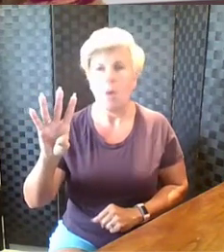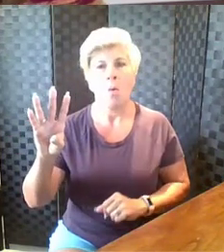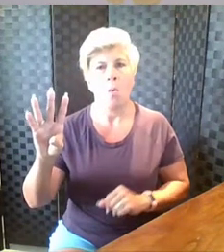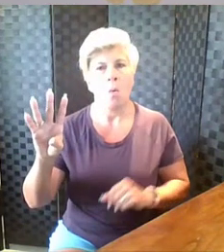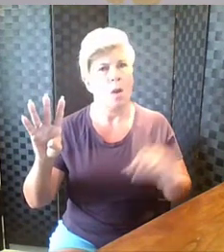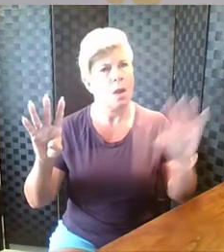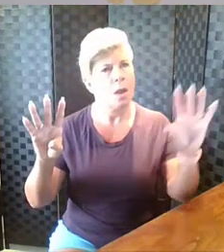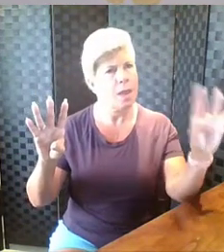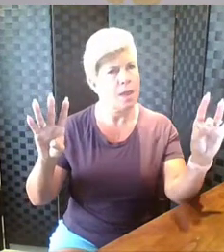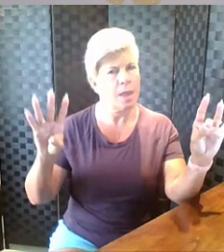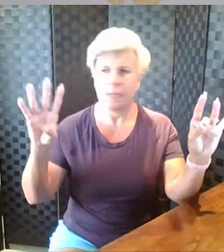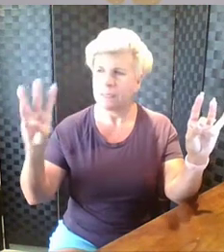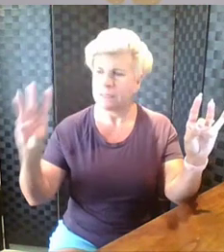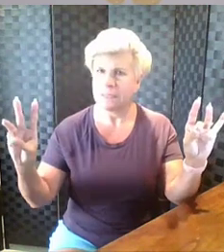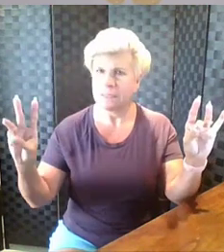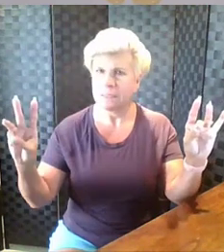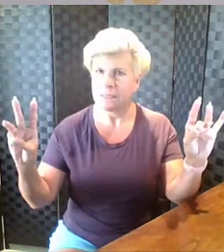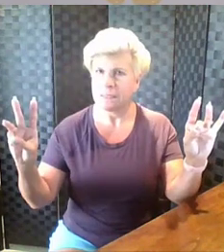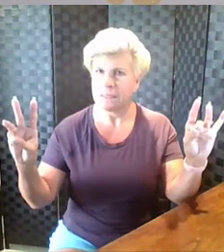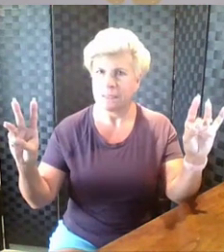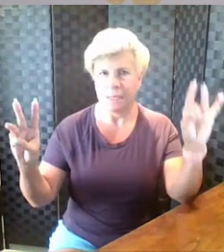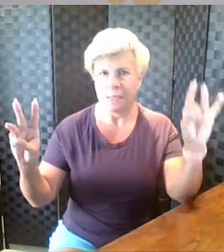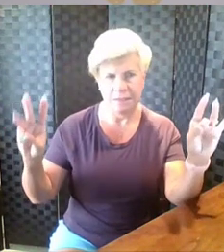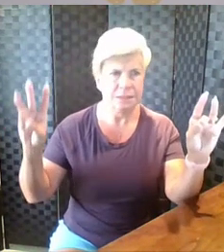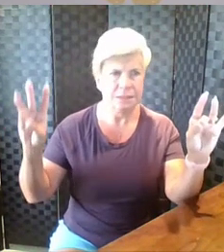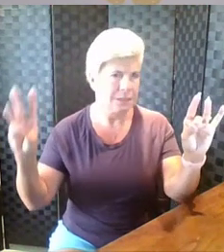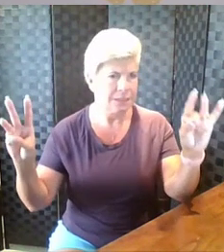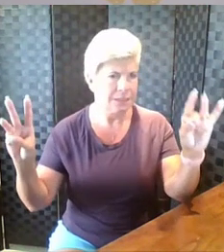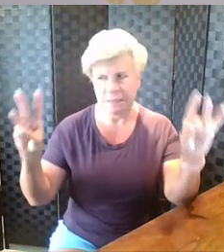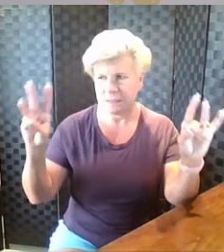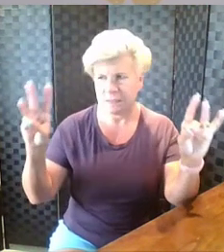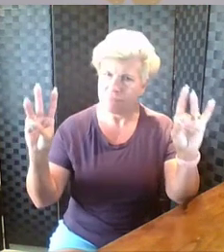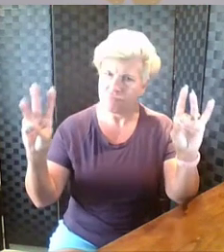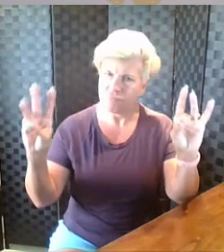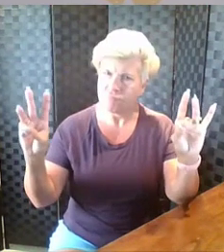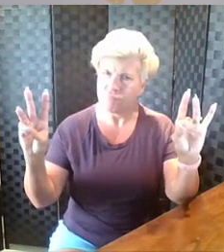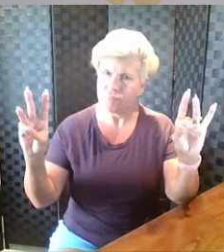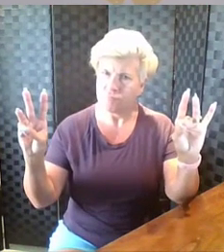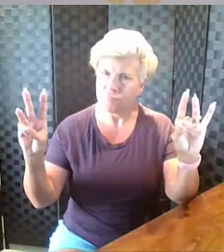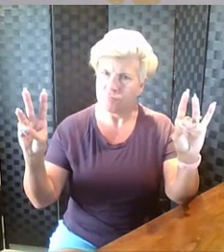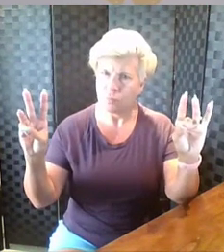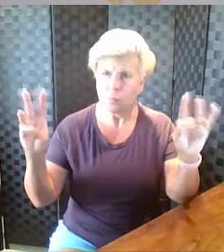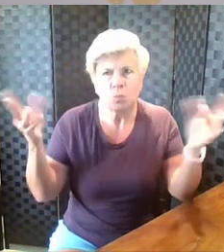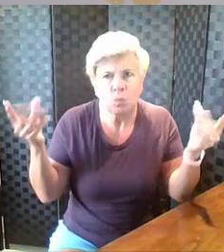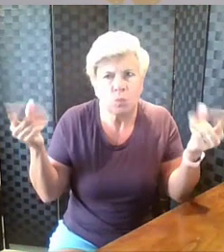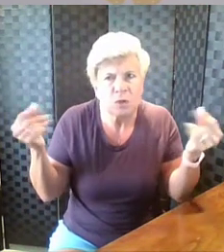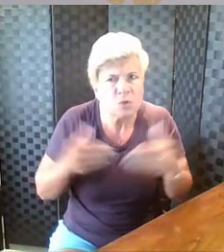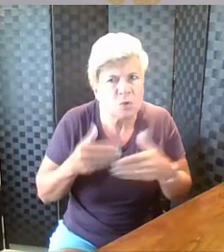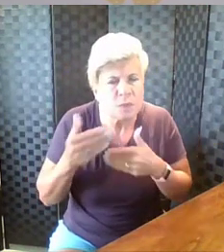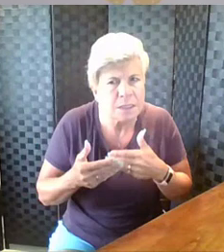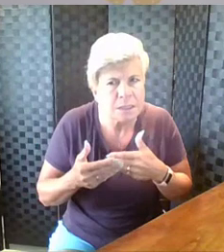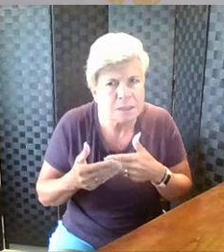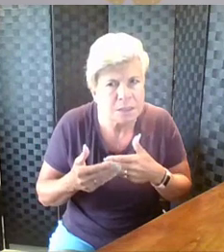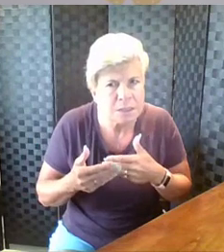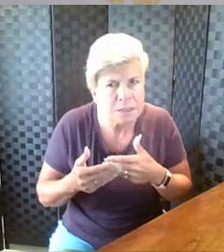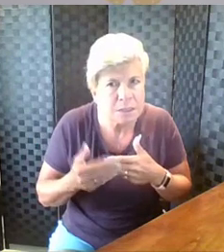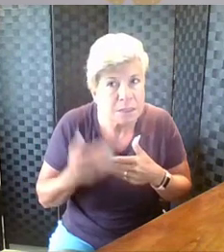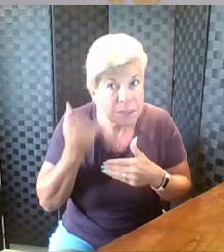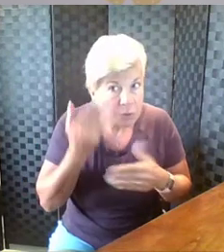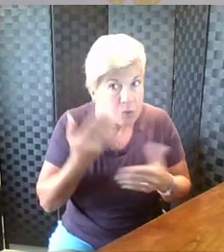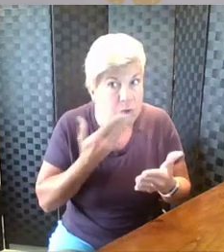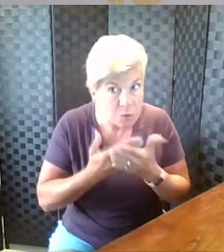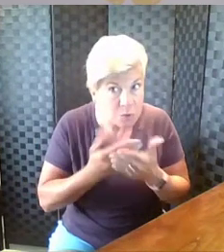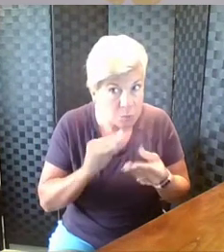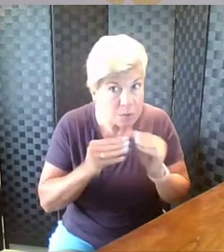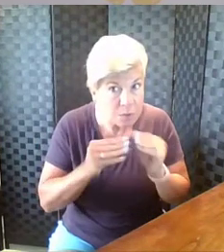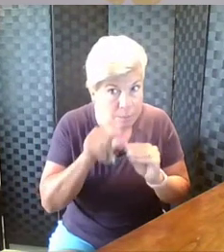6. Fabulous. So now that we know we have 8 and 6, what happens next? Well, if you're really good with numbers, and I know